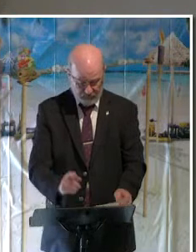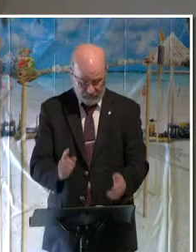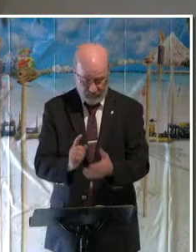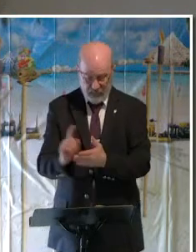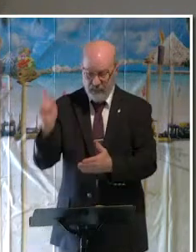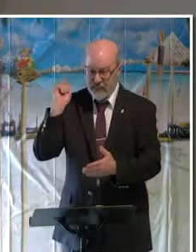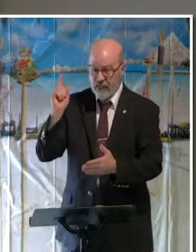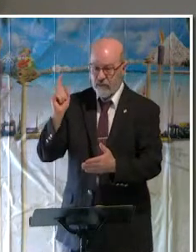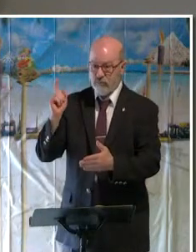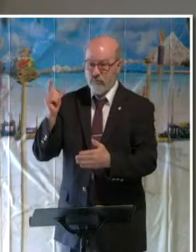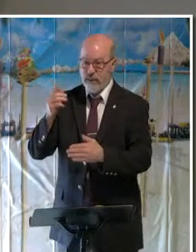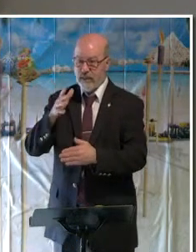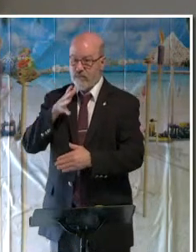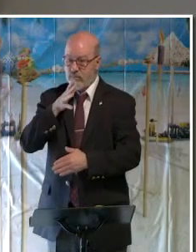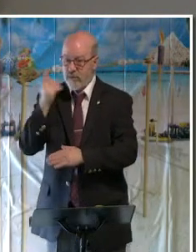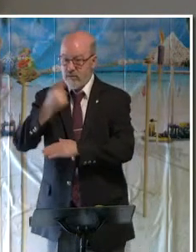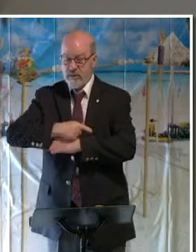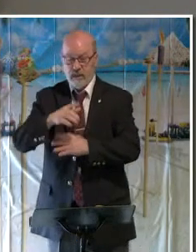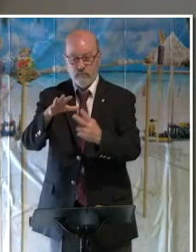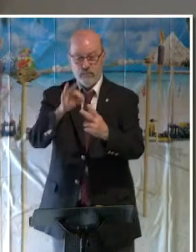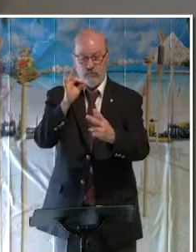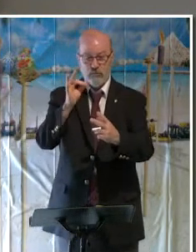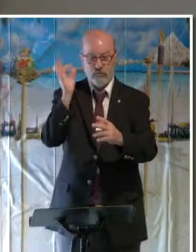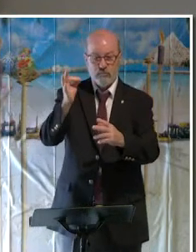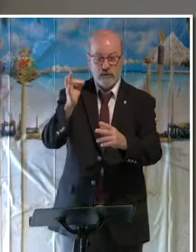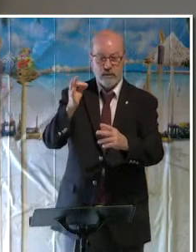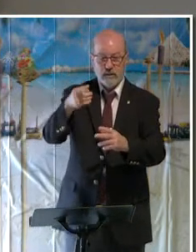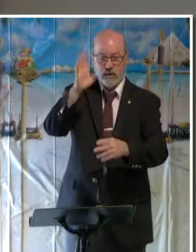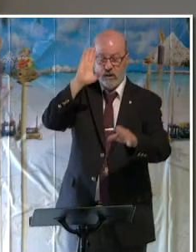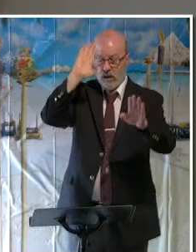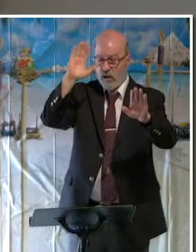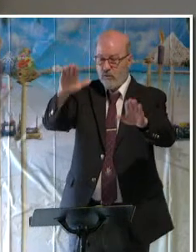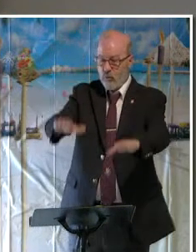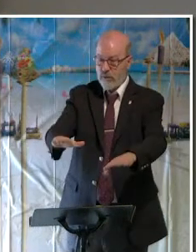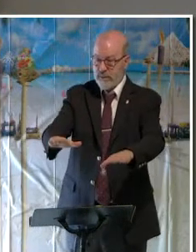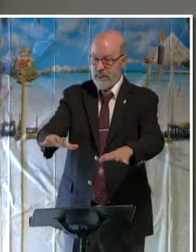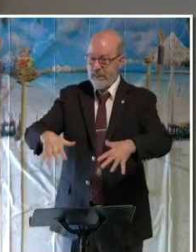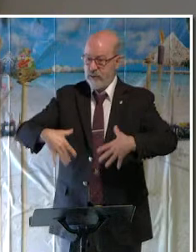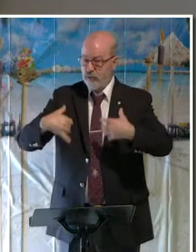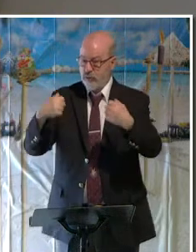chose to preach on the subject, God's